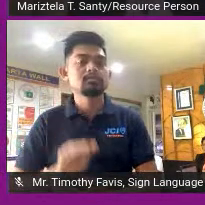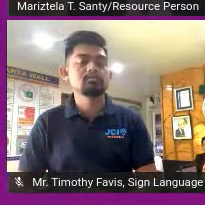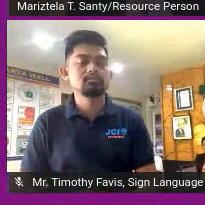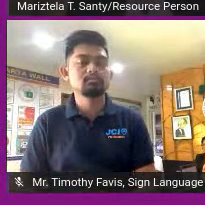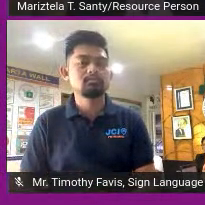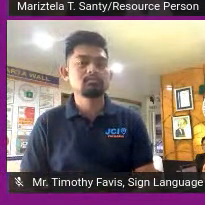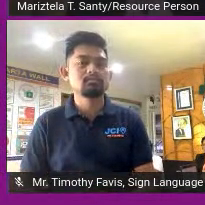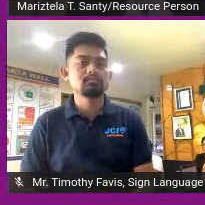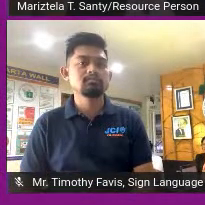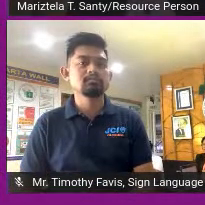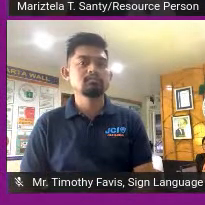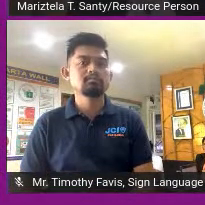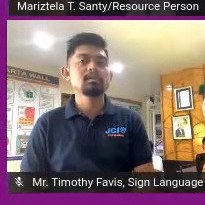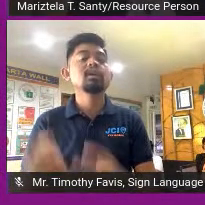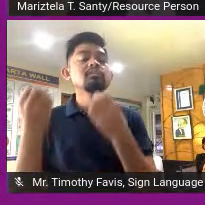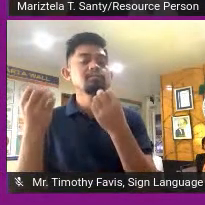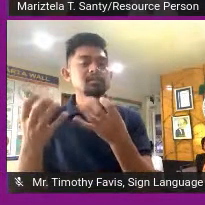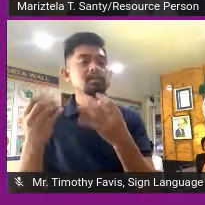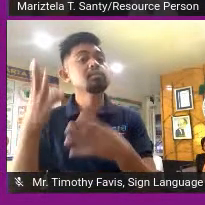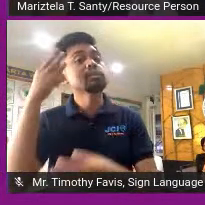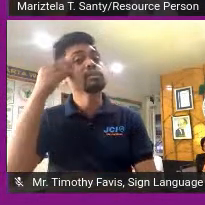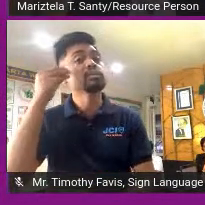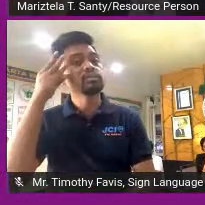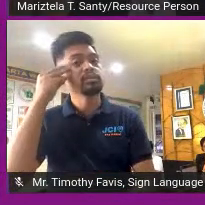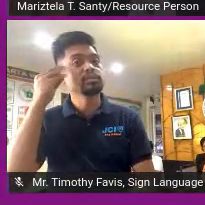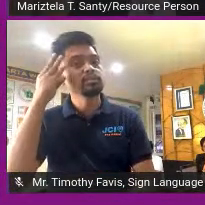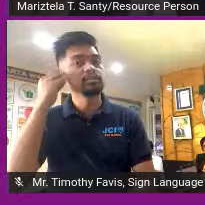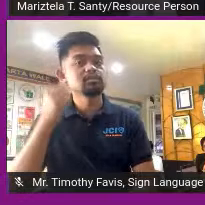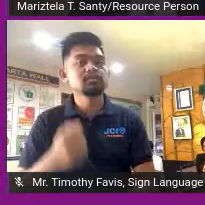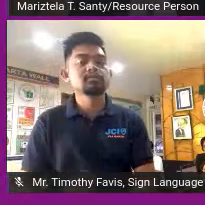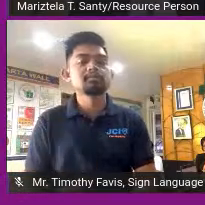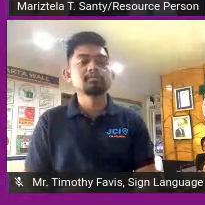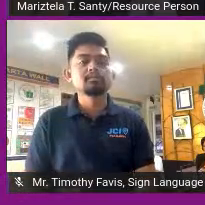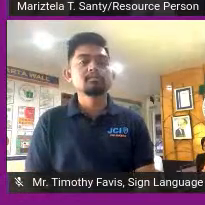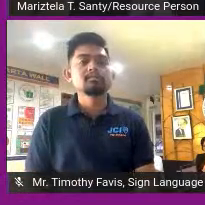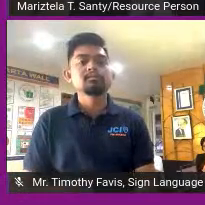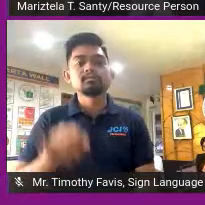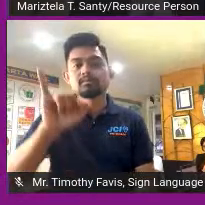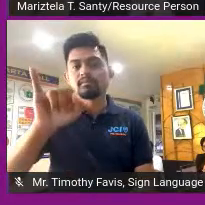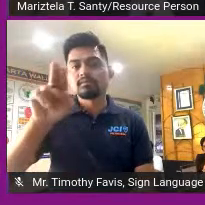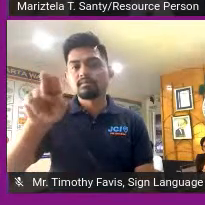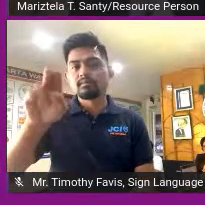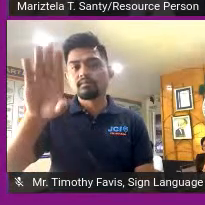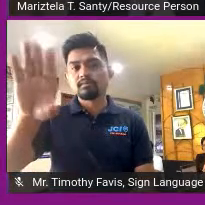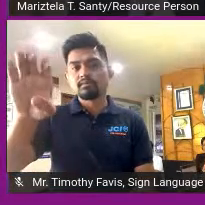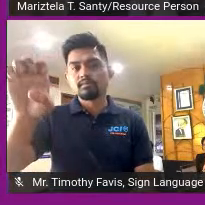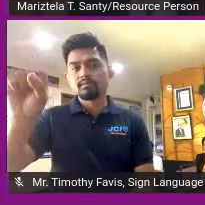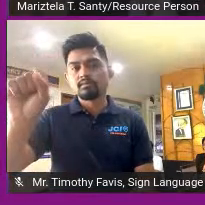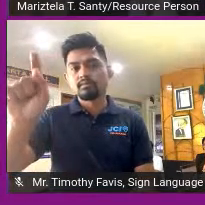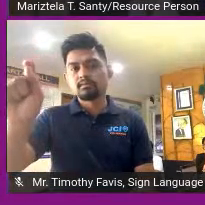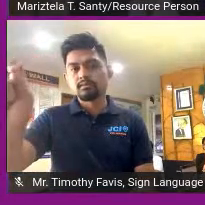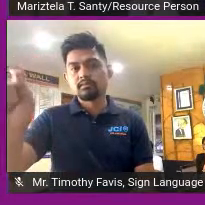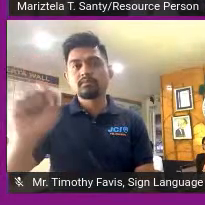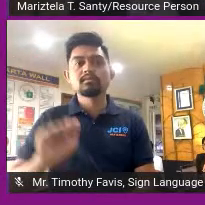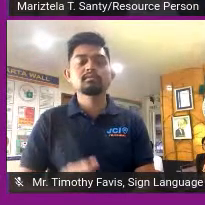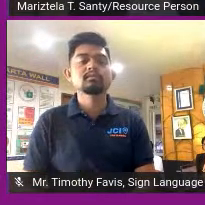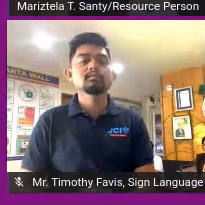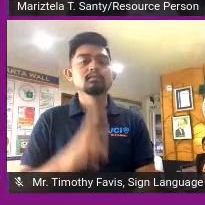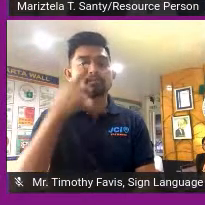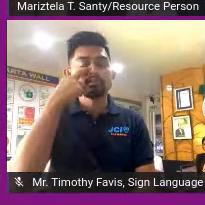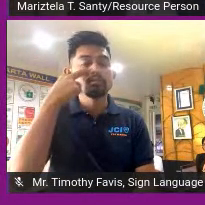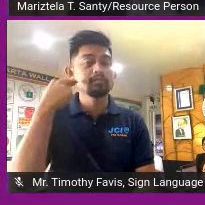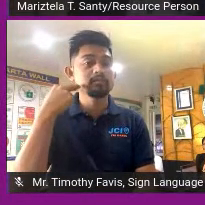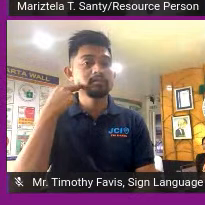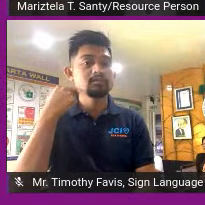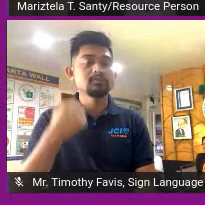ang rape with incest rape. Pag sinabi nating incest, rape or